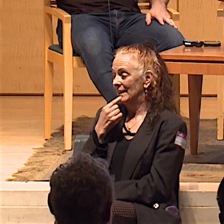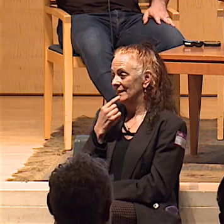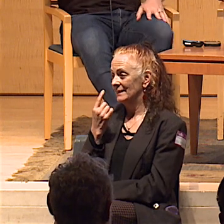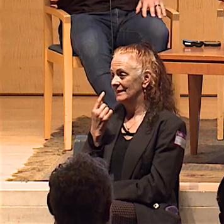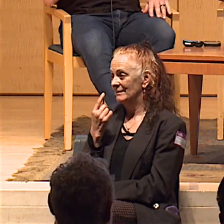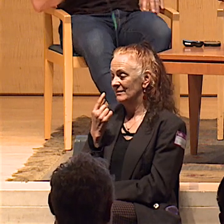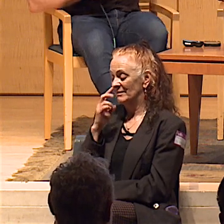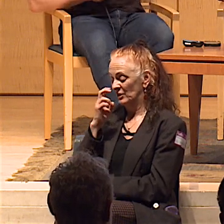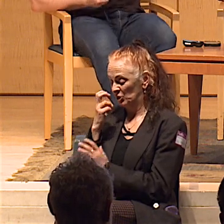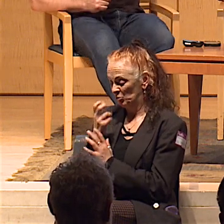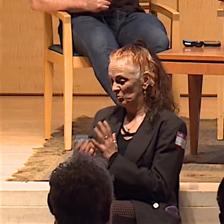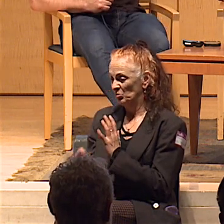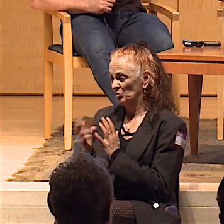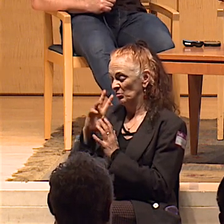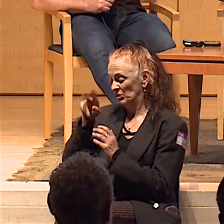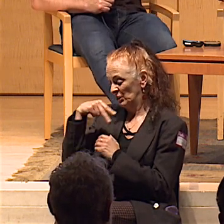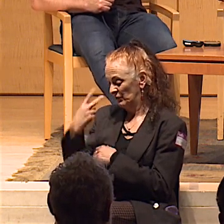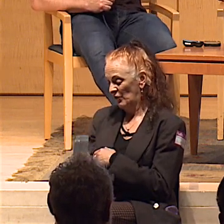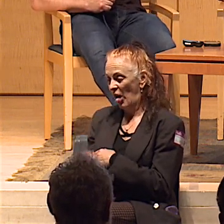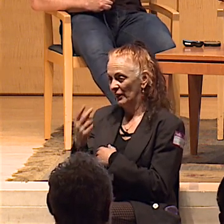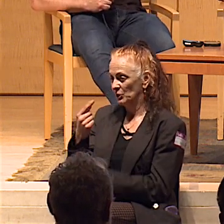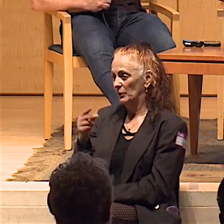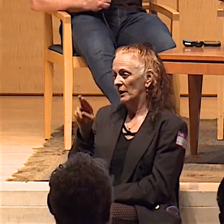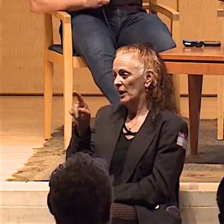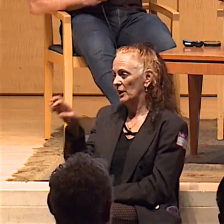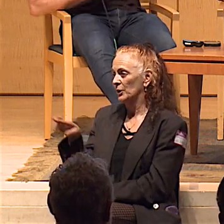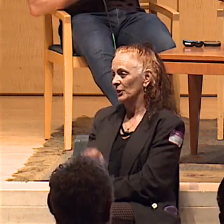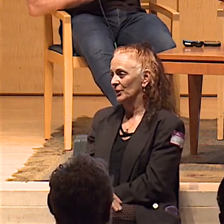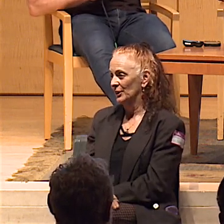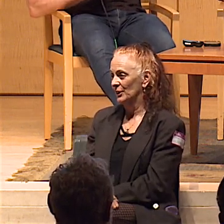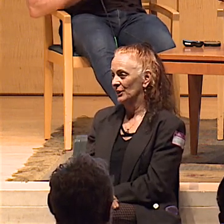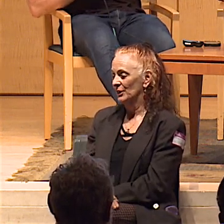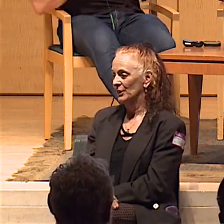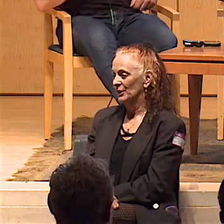Into the gutter. Their mind.